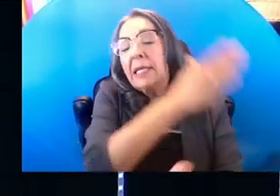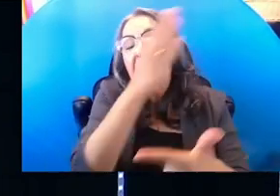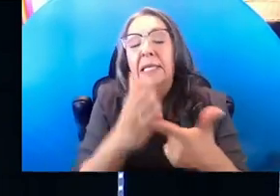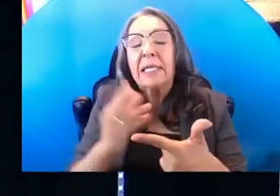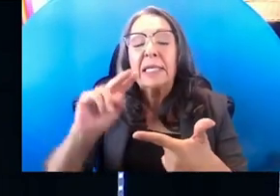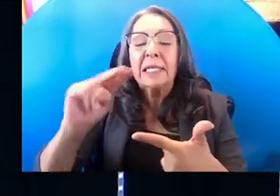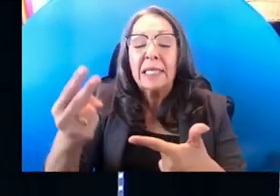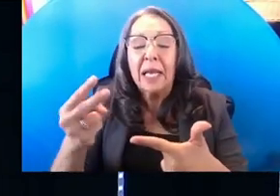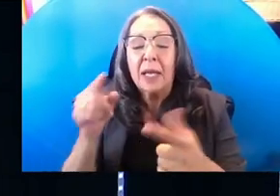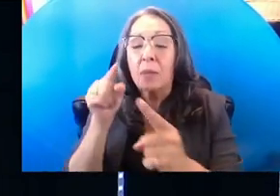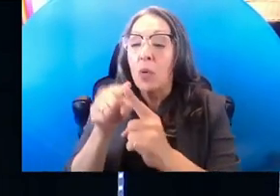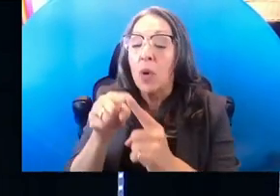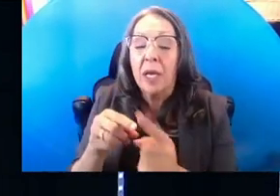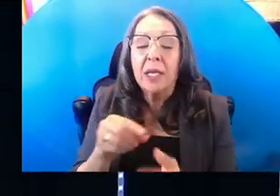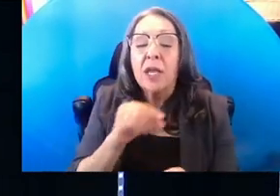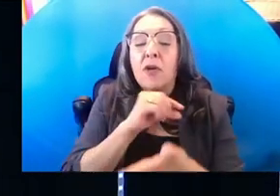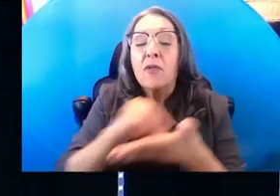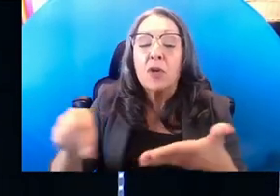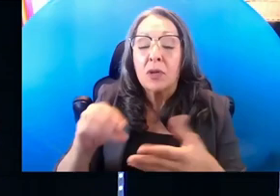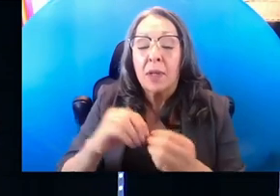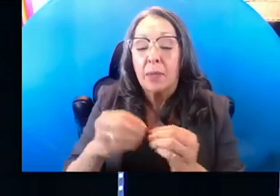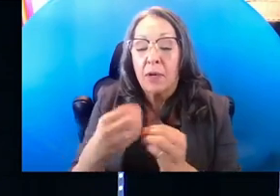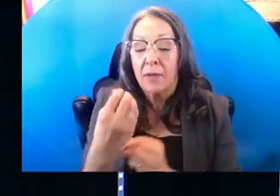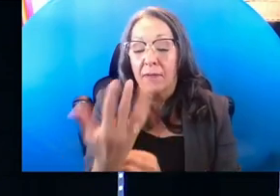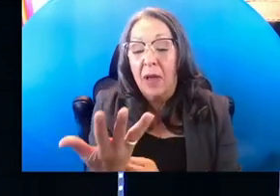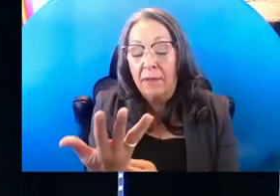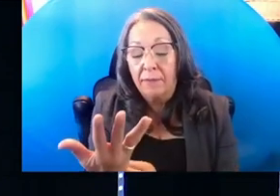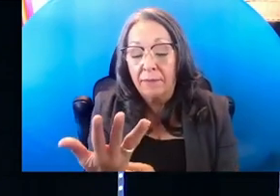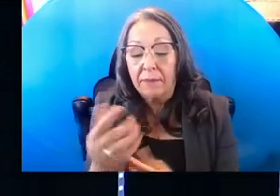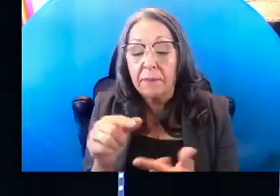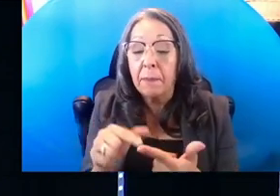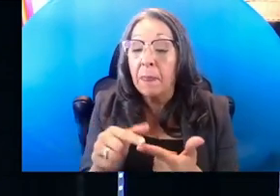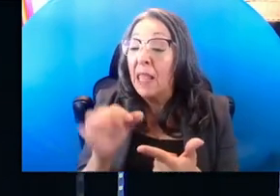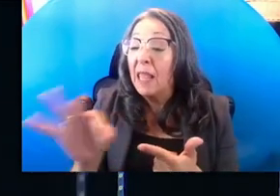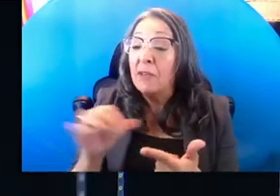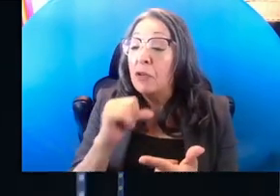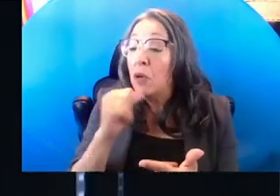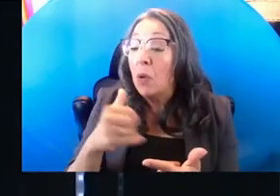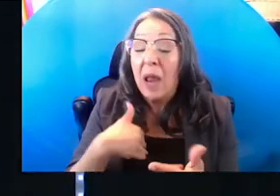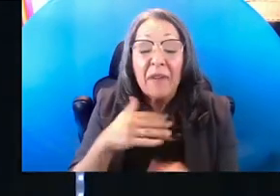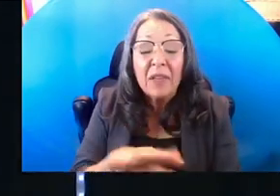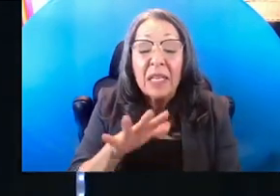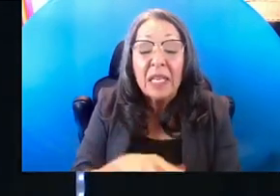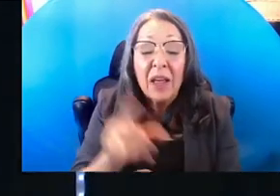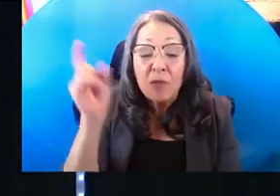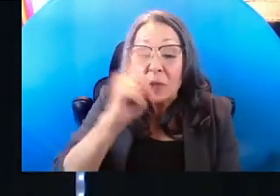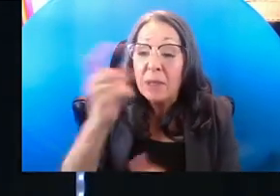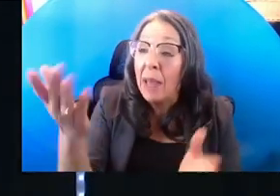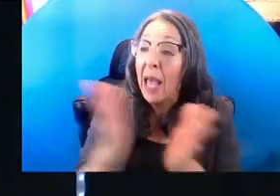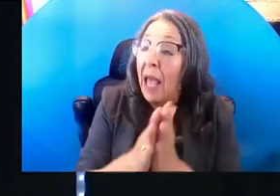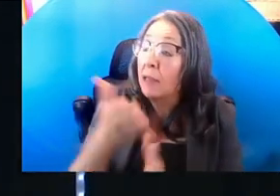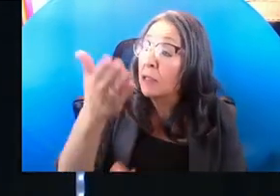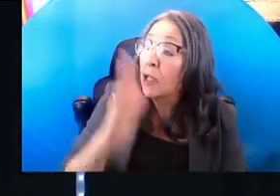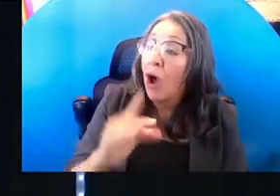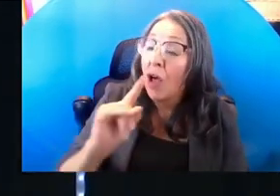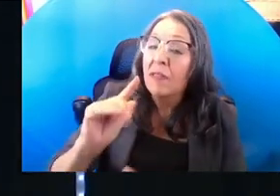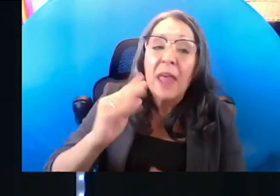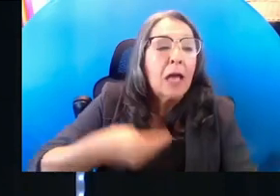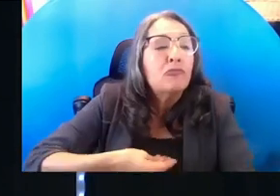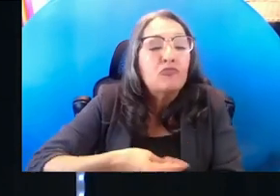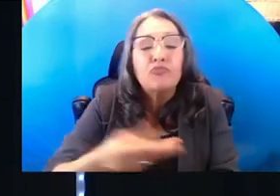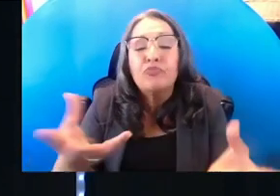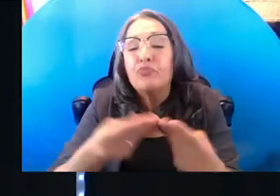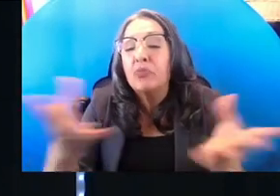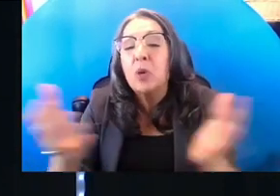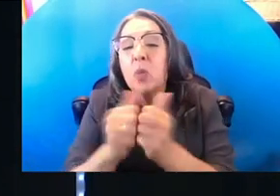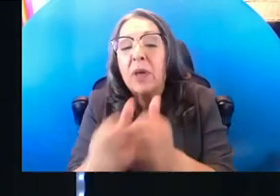Let's keep reading. Verse 5 is what we're picking up. Verse 5, if any of you lacks wisdom, you should ask God, who gives generously to all without finding